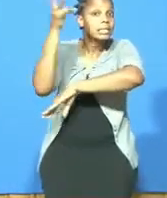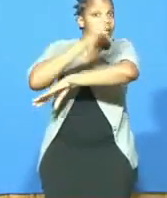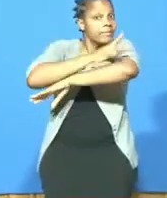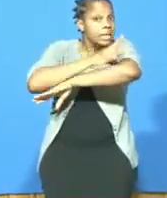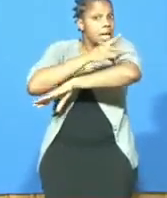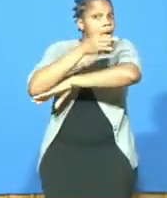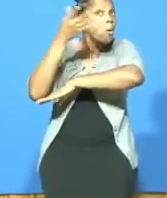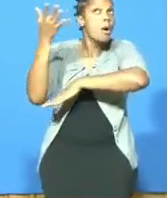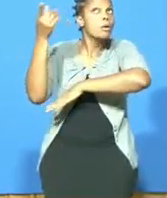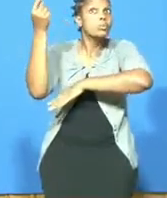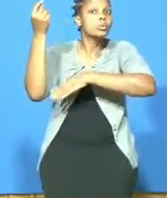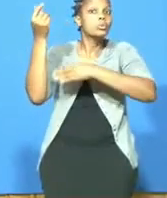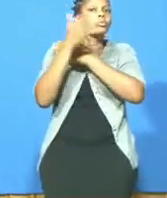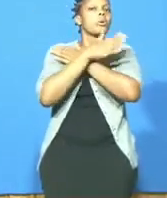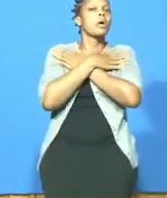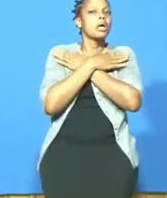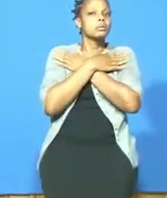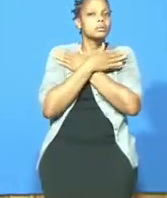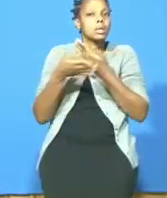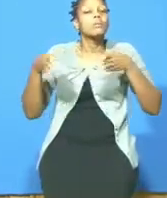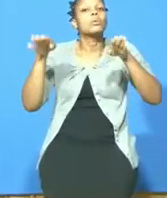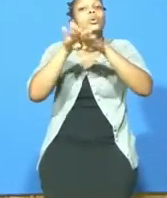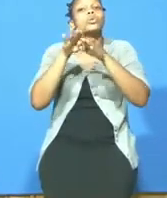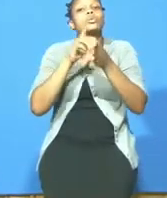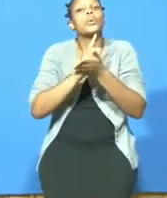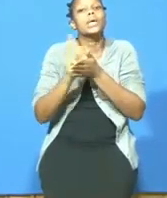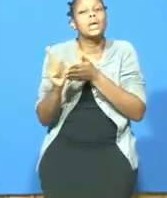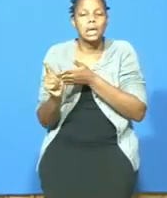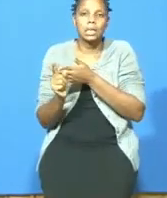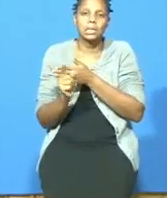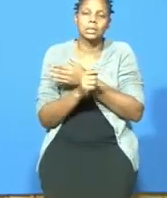rested. Close the week.